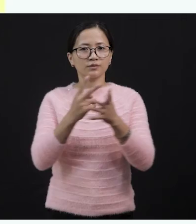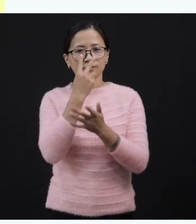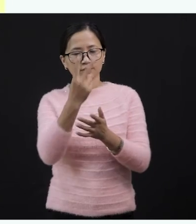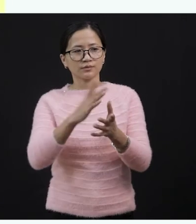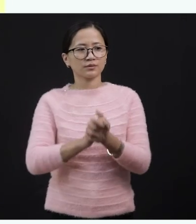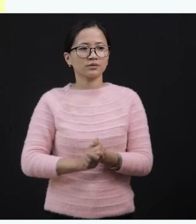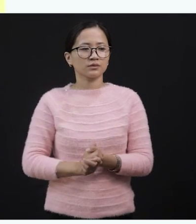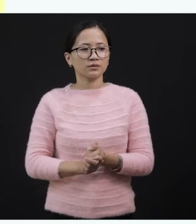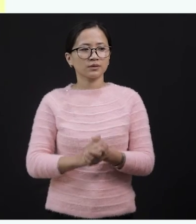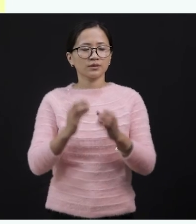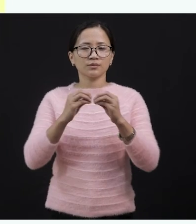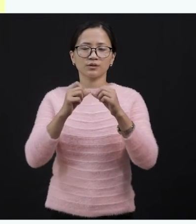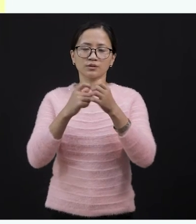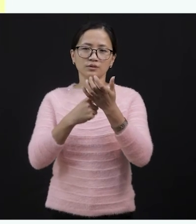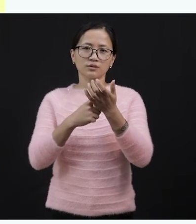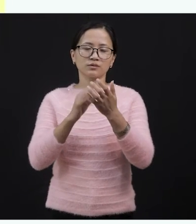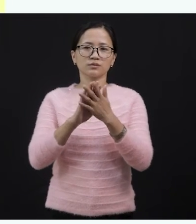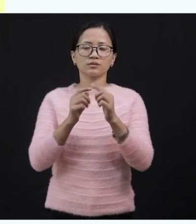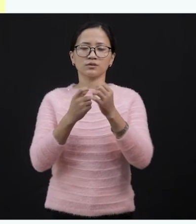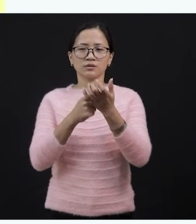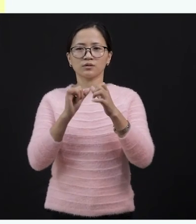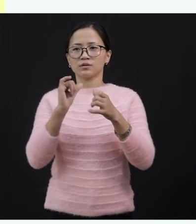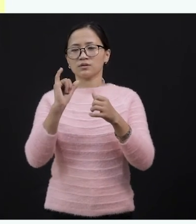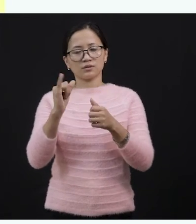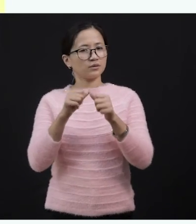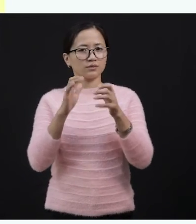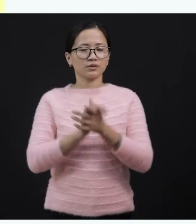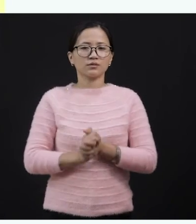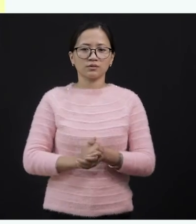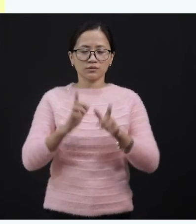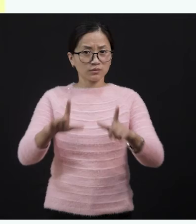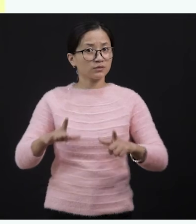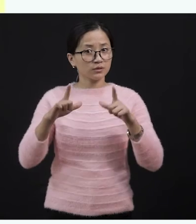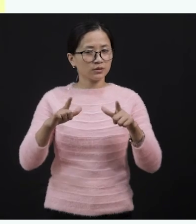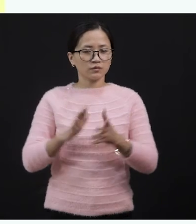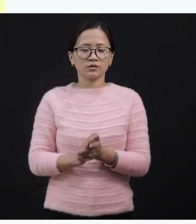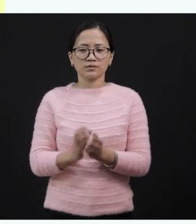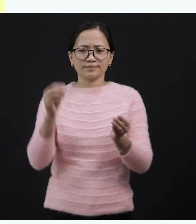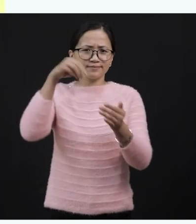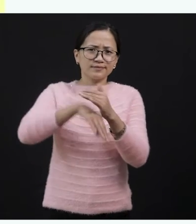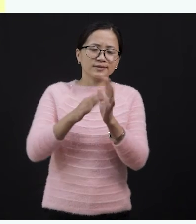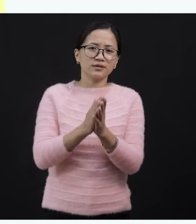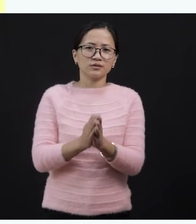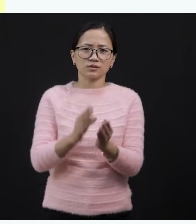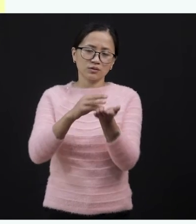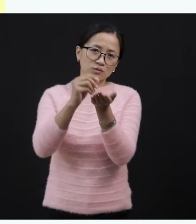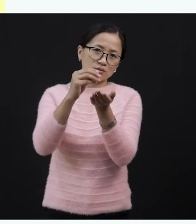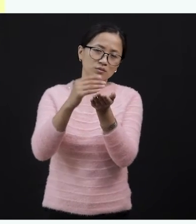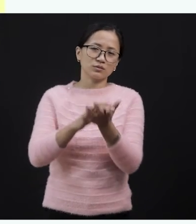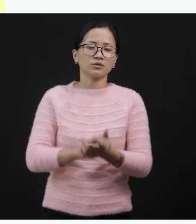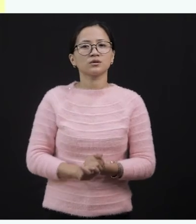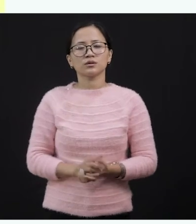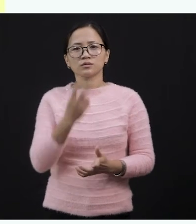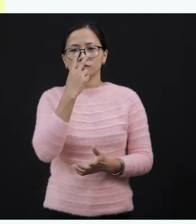seen that the bacteria, they live inside this ground, right inside the soil. And these are very small, which we cannot